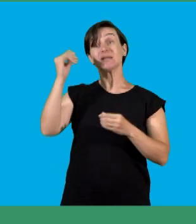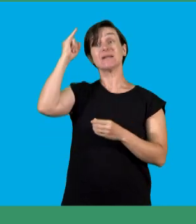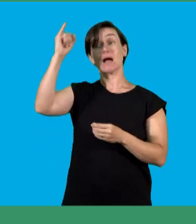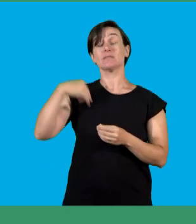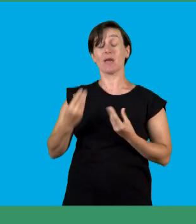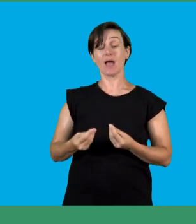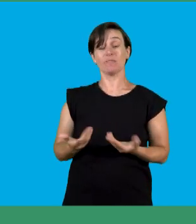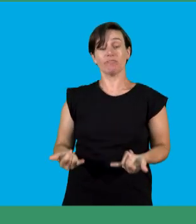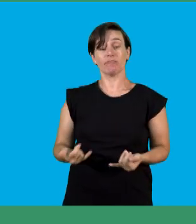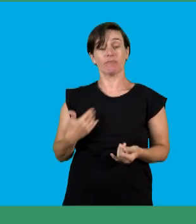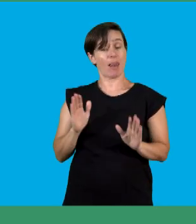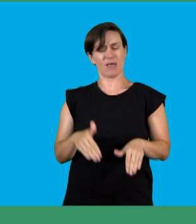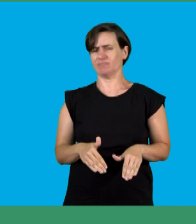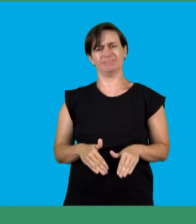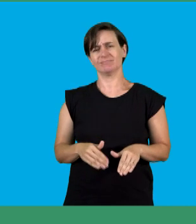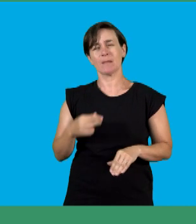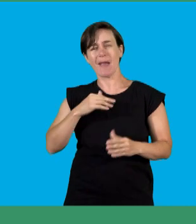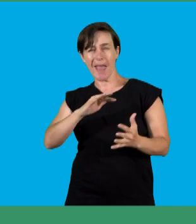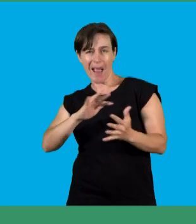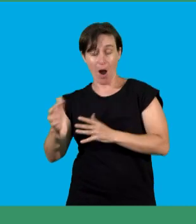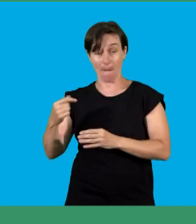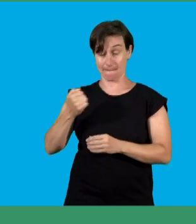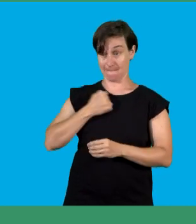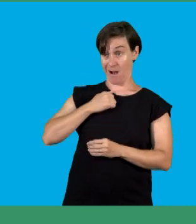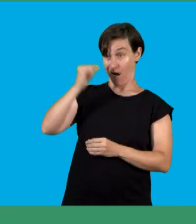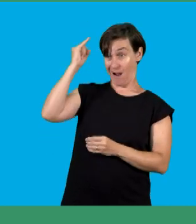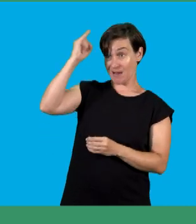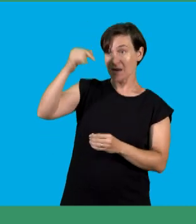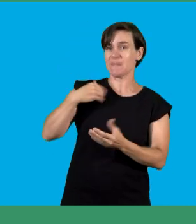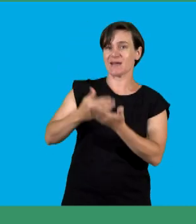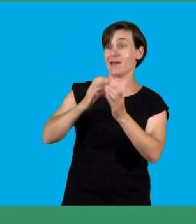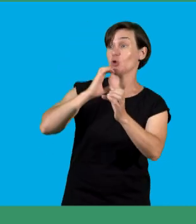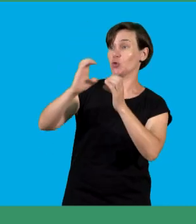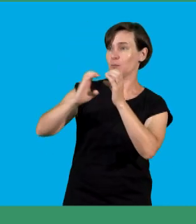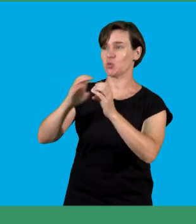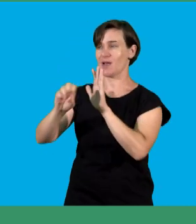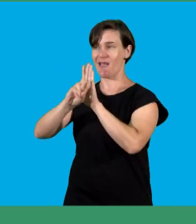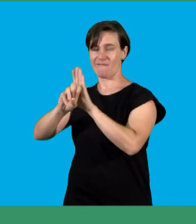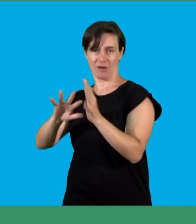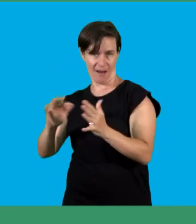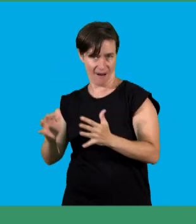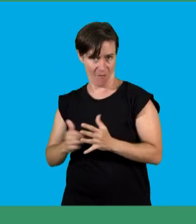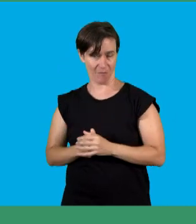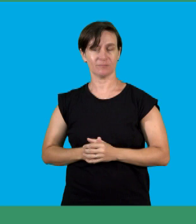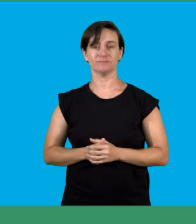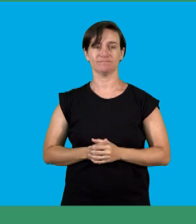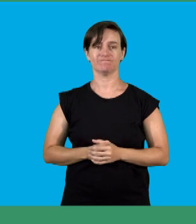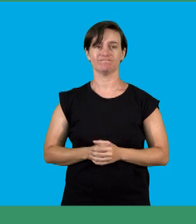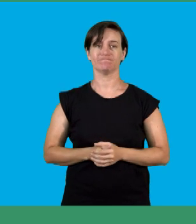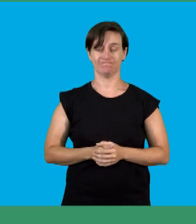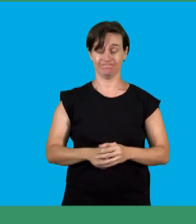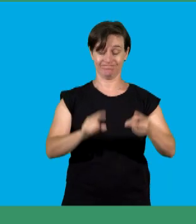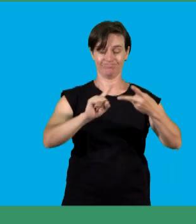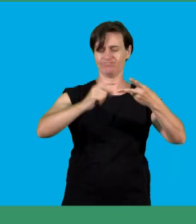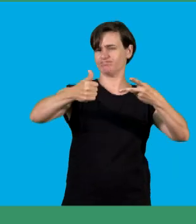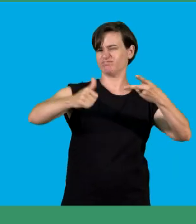not enough. You need to now come up with ways on how to make the idea known to the public. Right, the